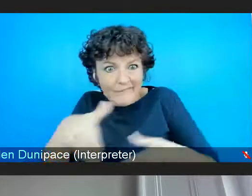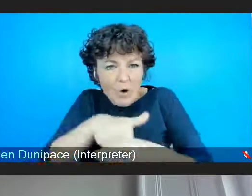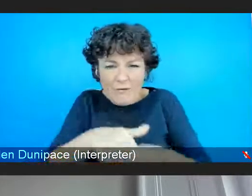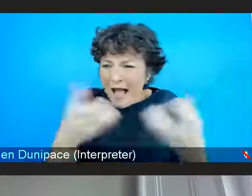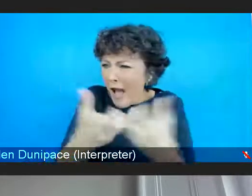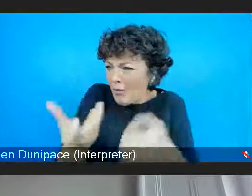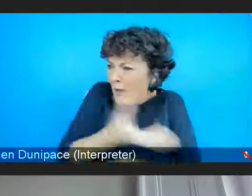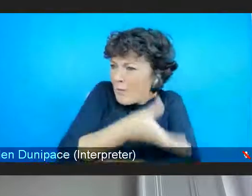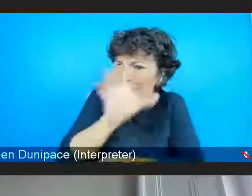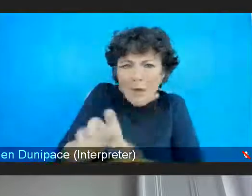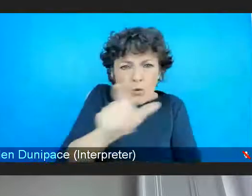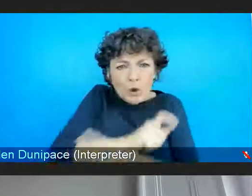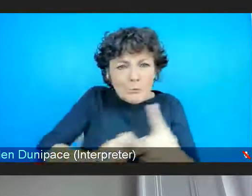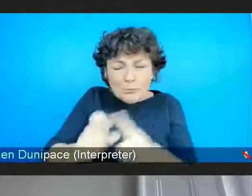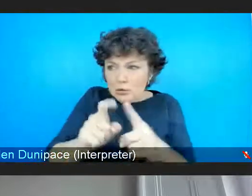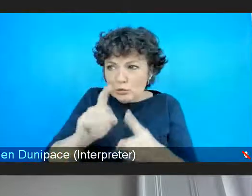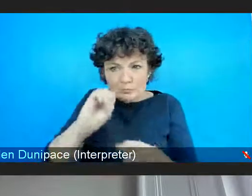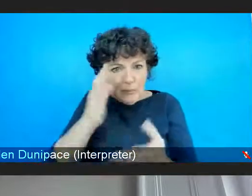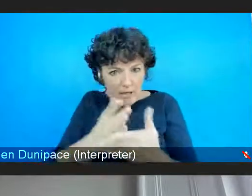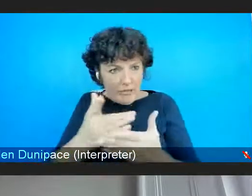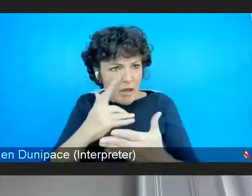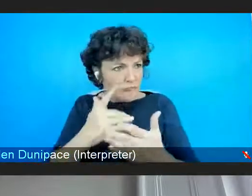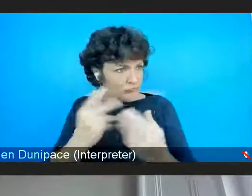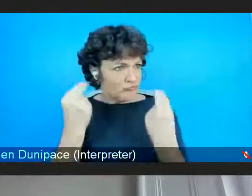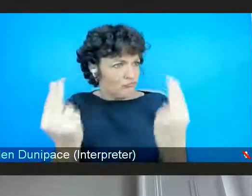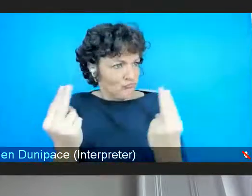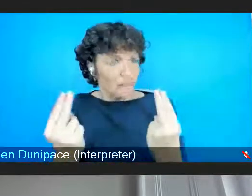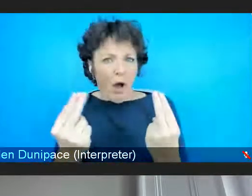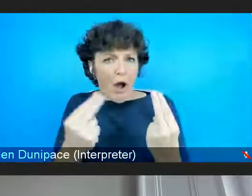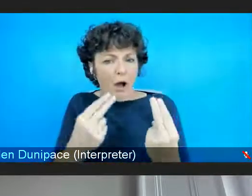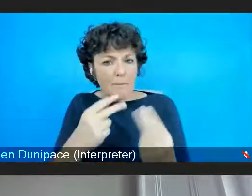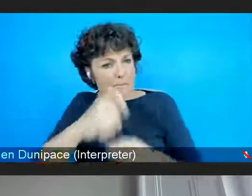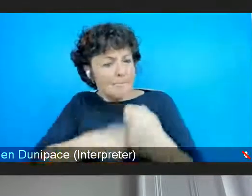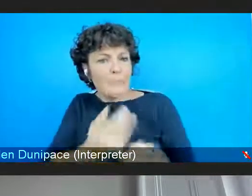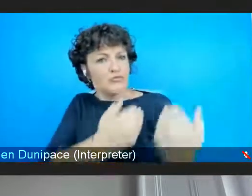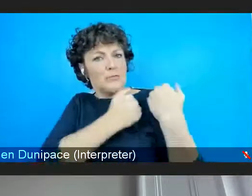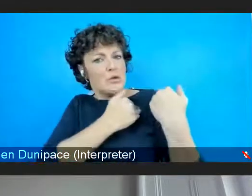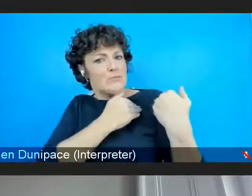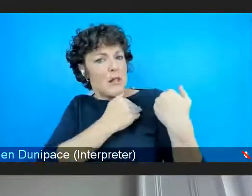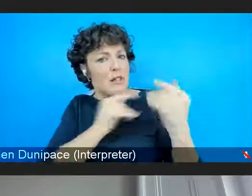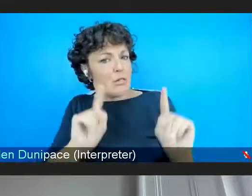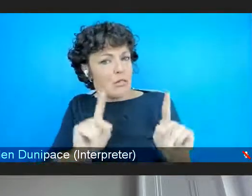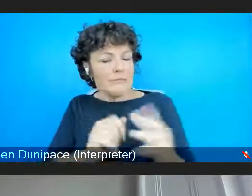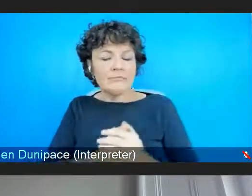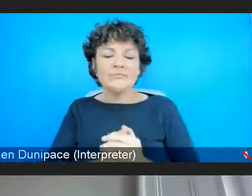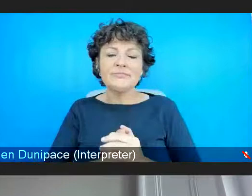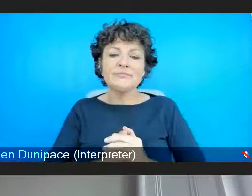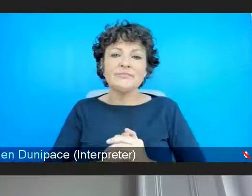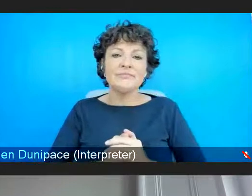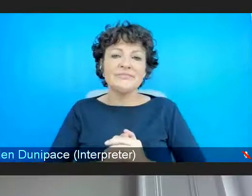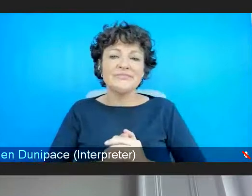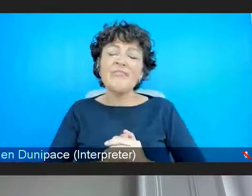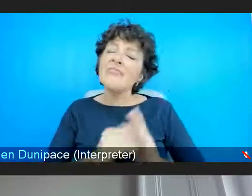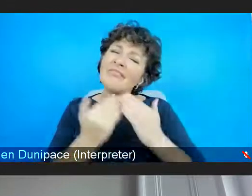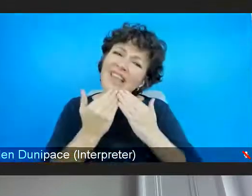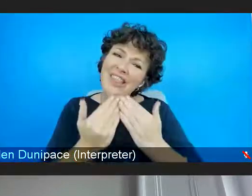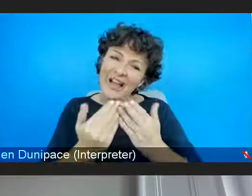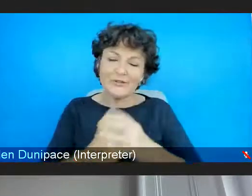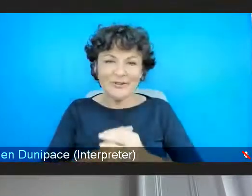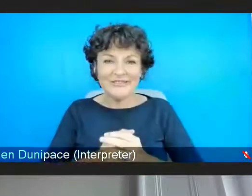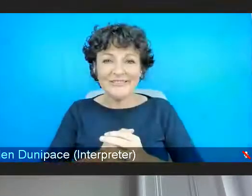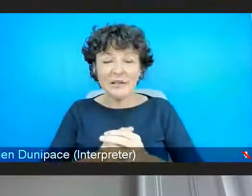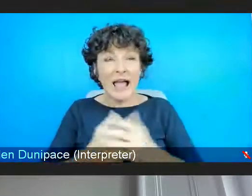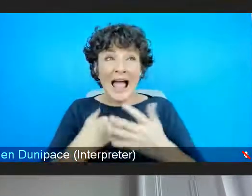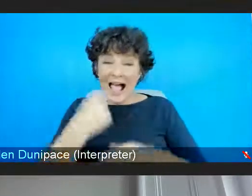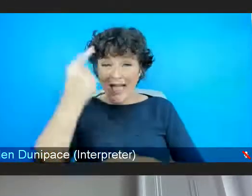and support that? Thanks for that. I mean, I think one of the main things that we need to do is ensure that there's